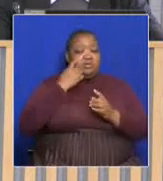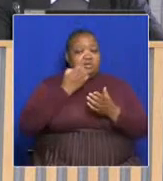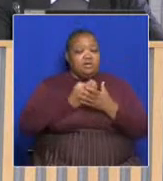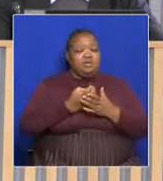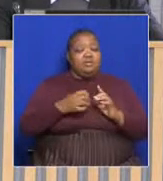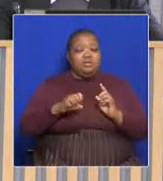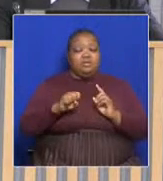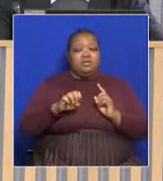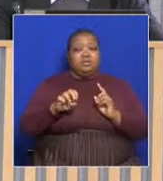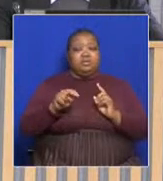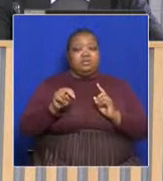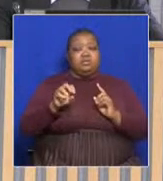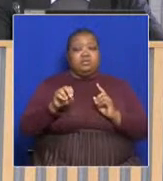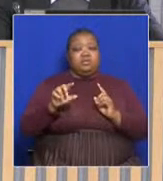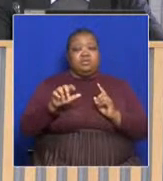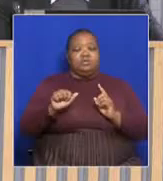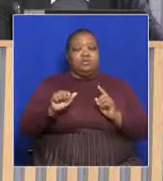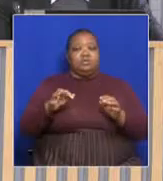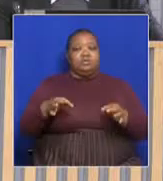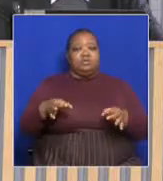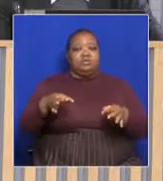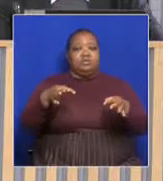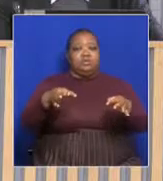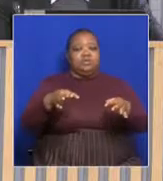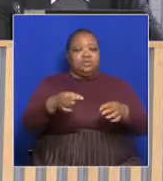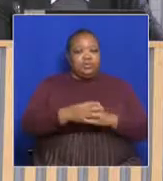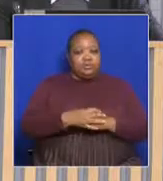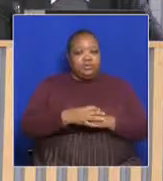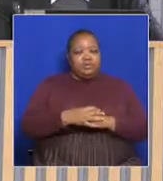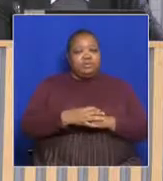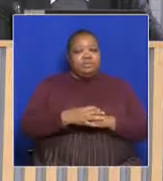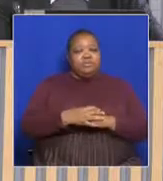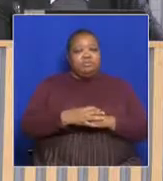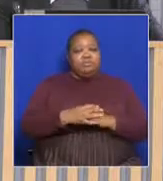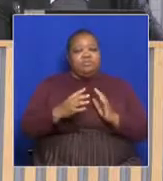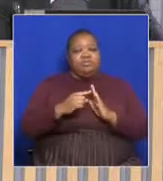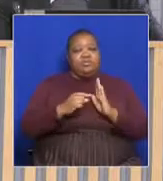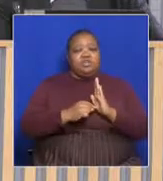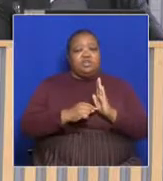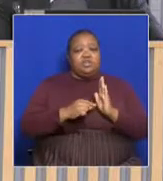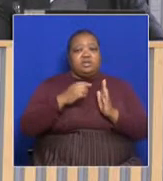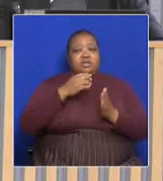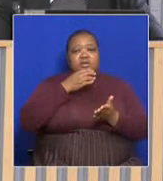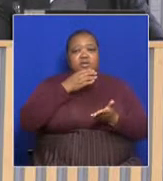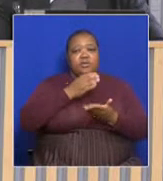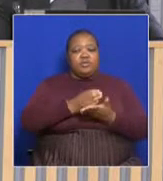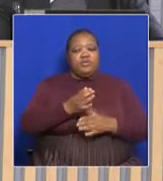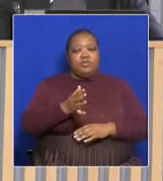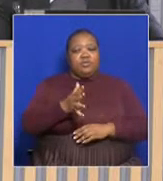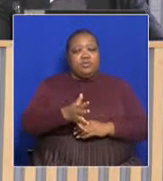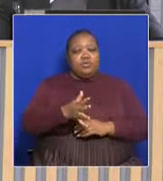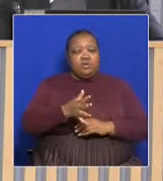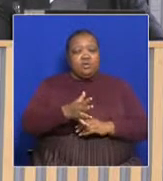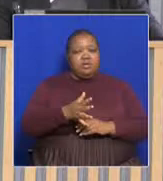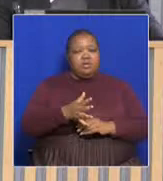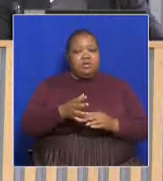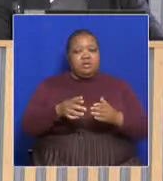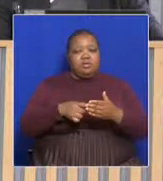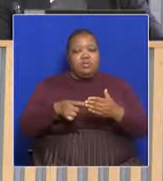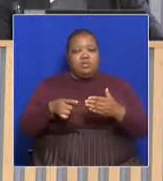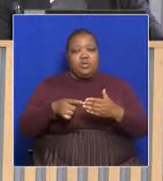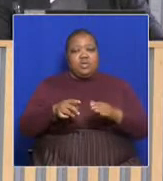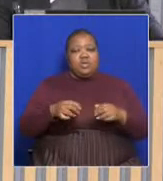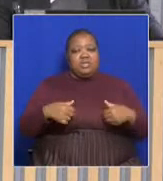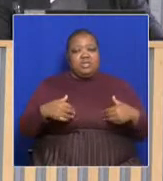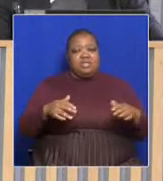is postponed to a date to be determined during the week of the 8th of